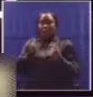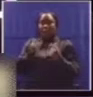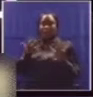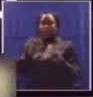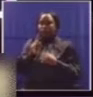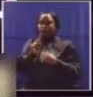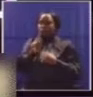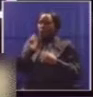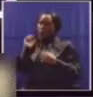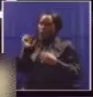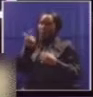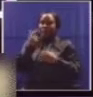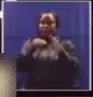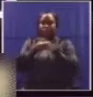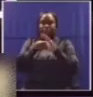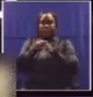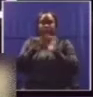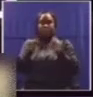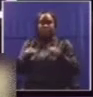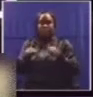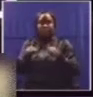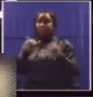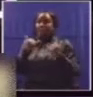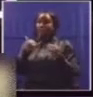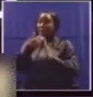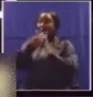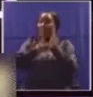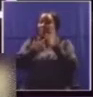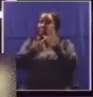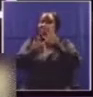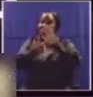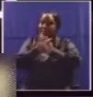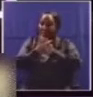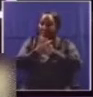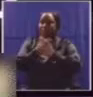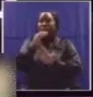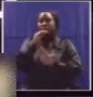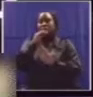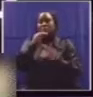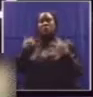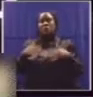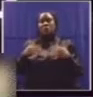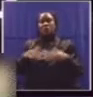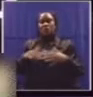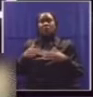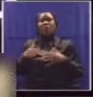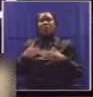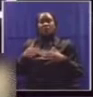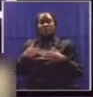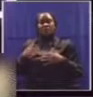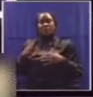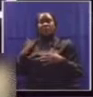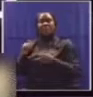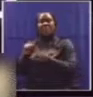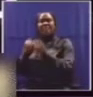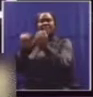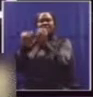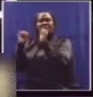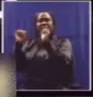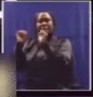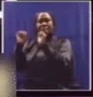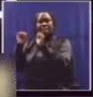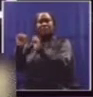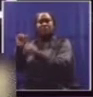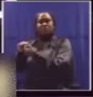pass today is meant to create the legal framework and foundation for the noble aims embodied in the Freedom Charter and our